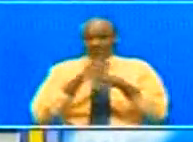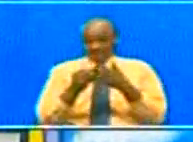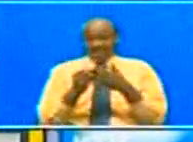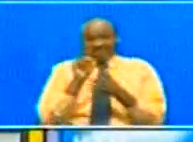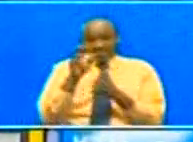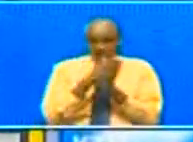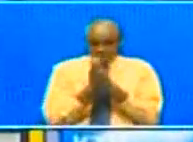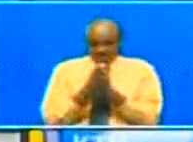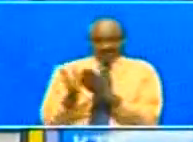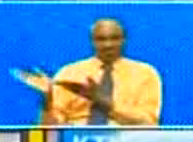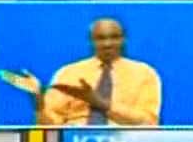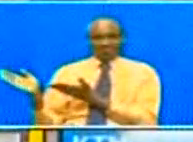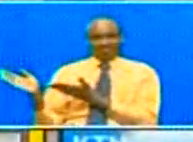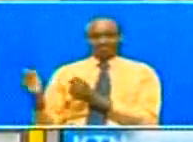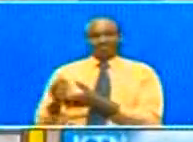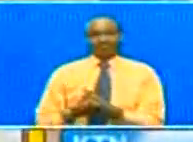look.